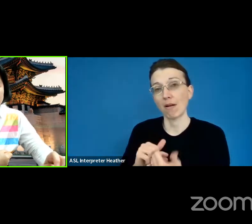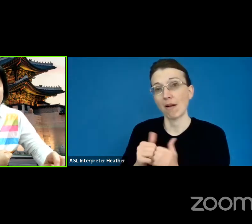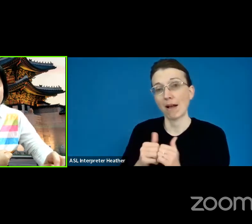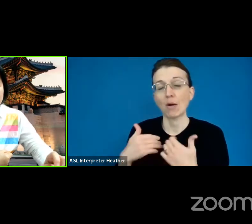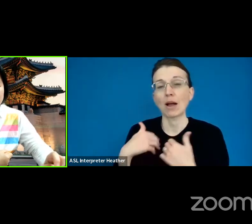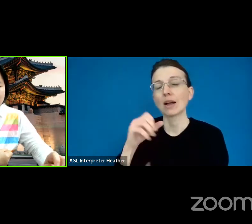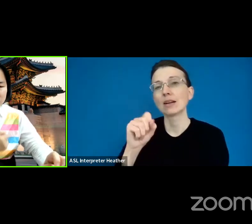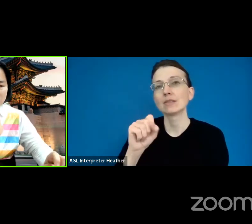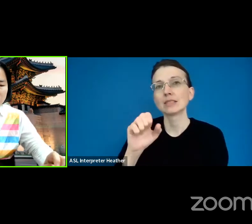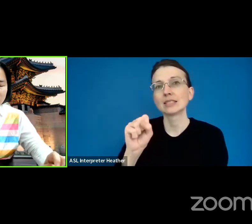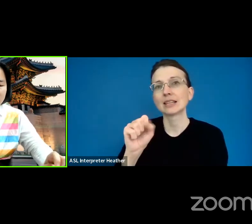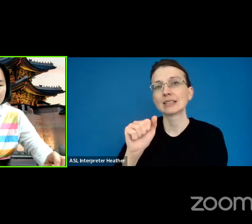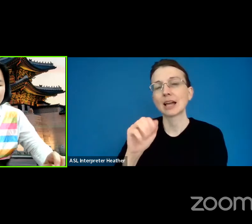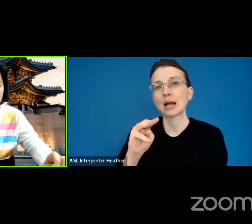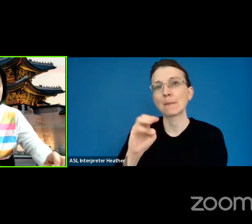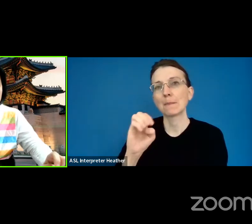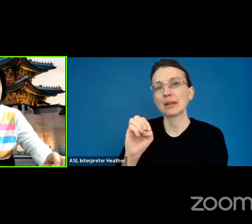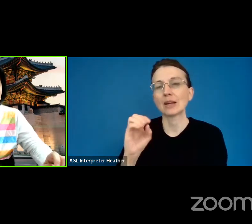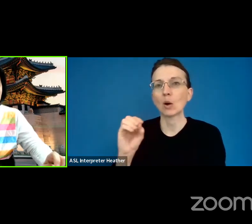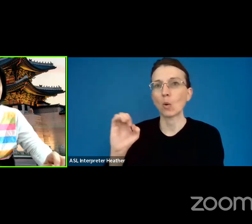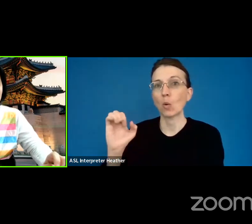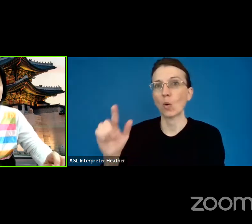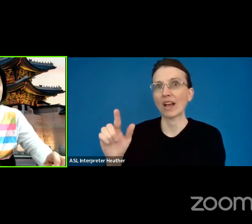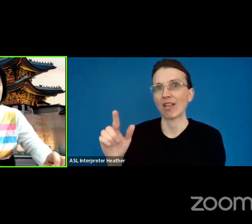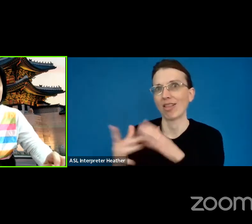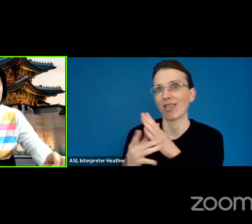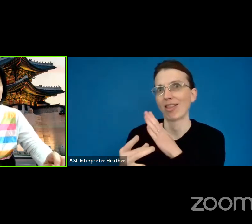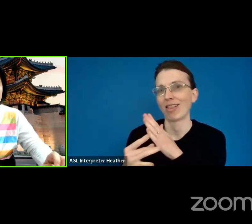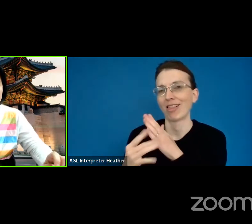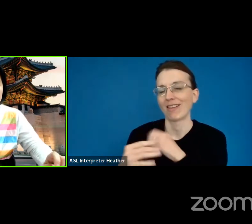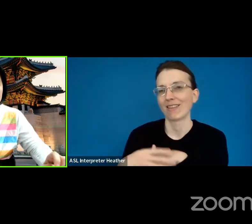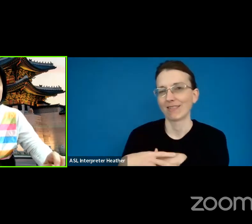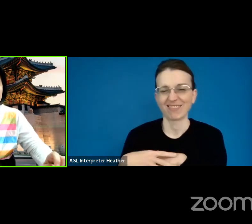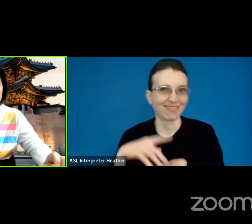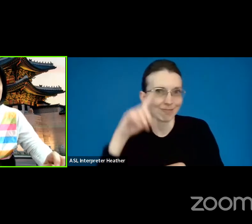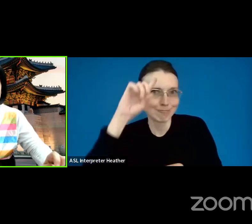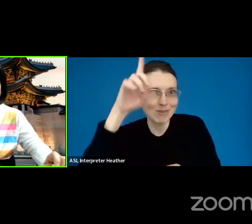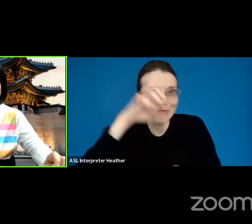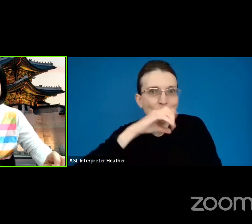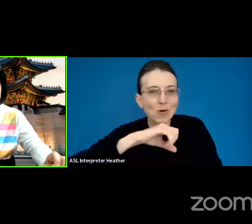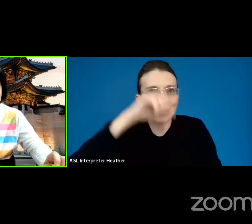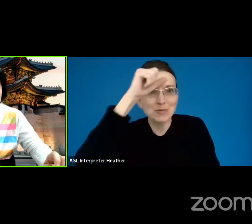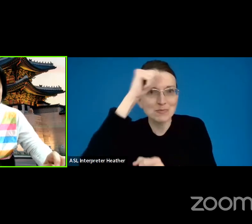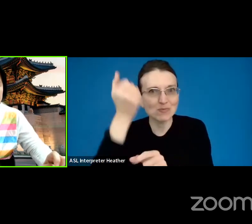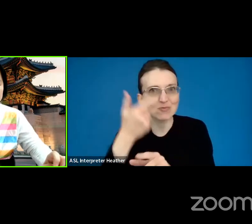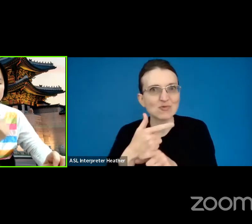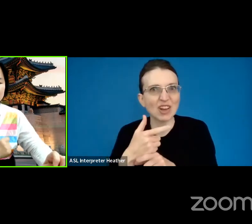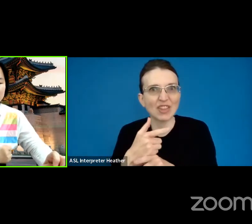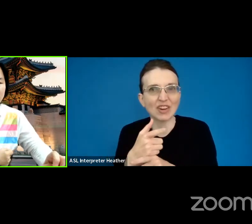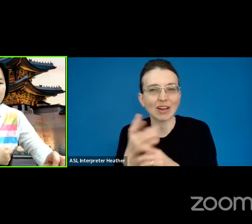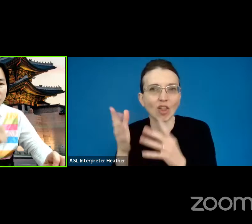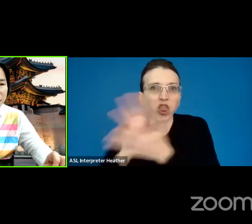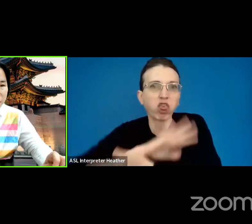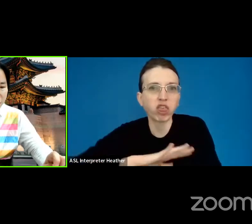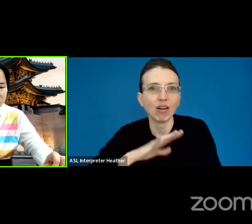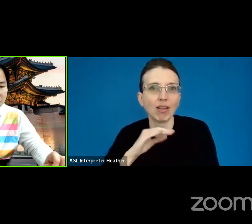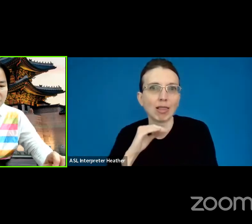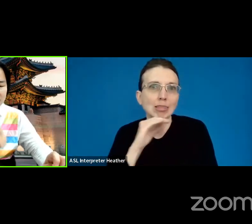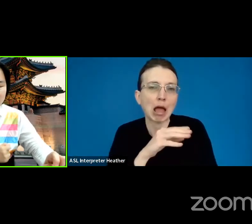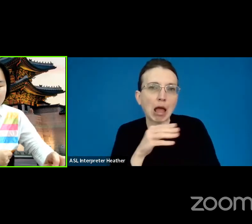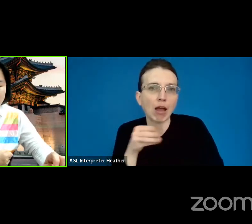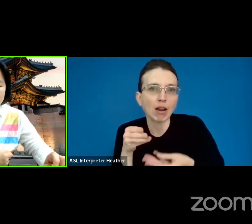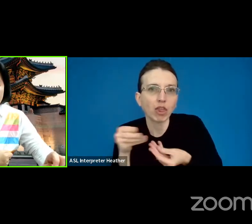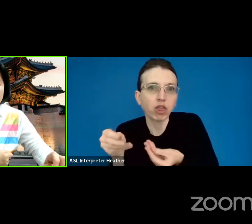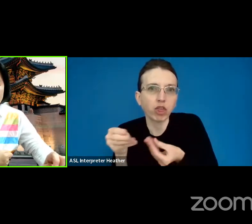oil." The clever older brother deliberately lied. Hearing